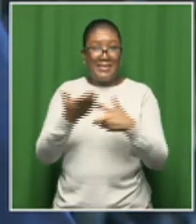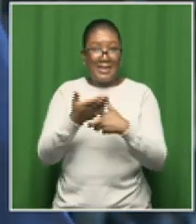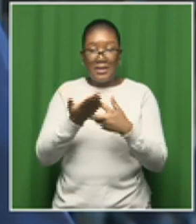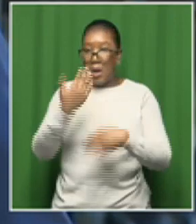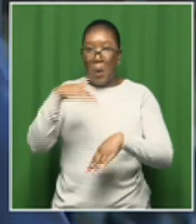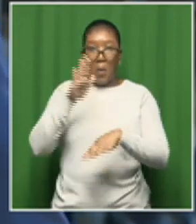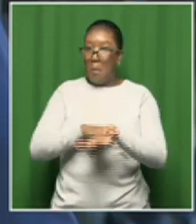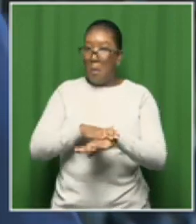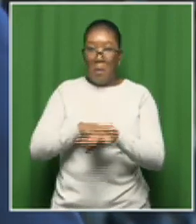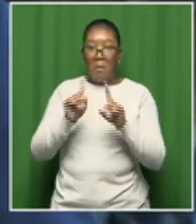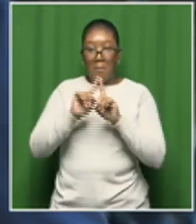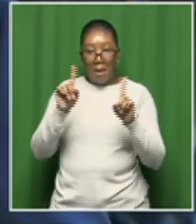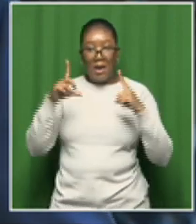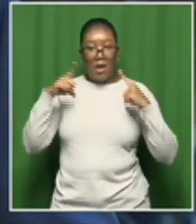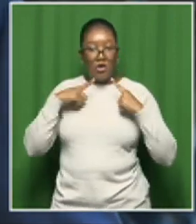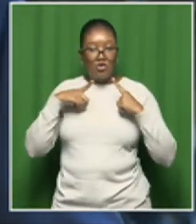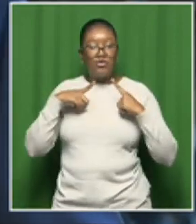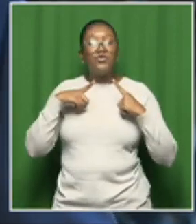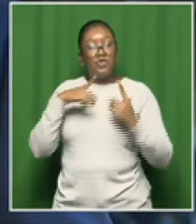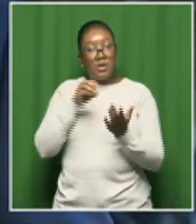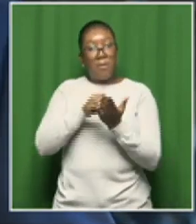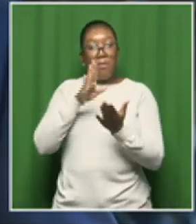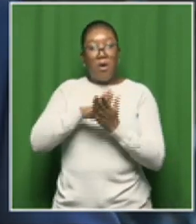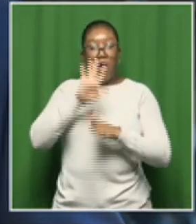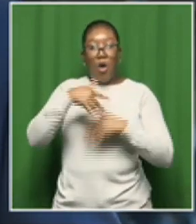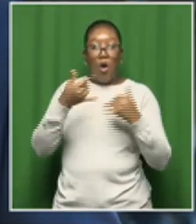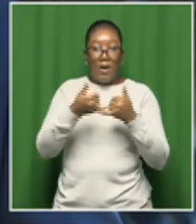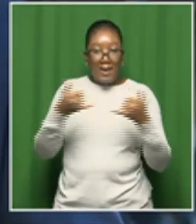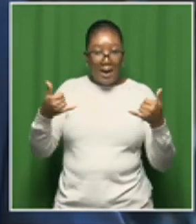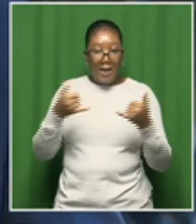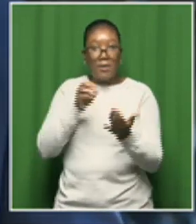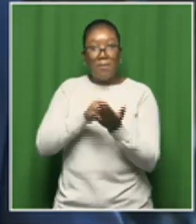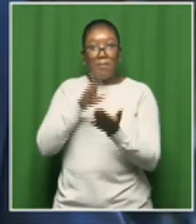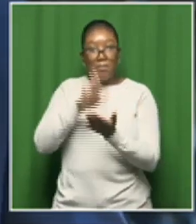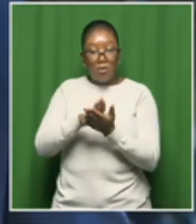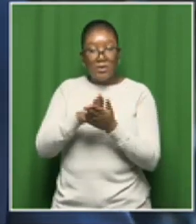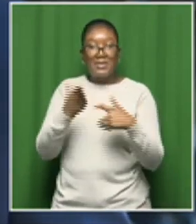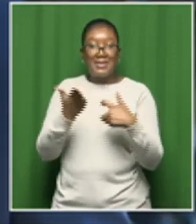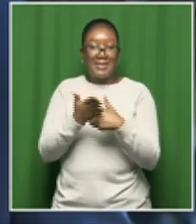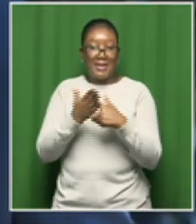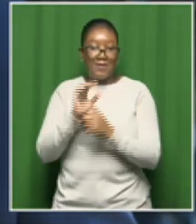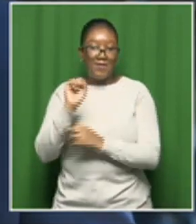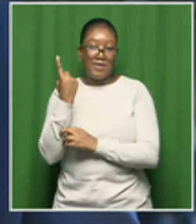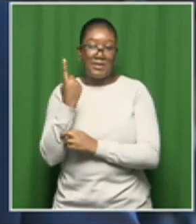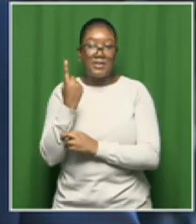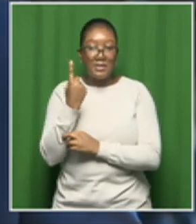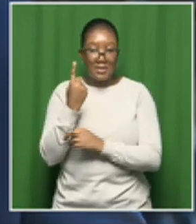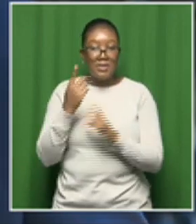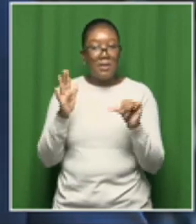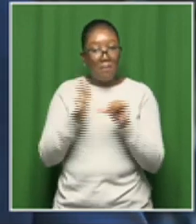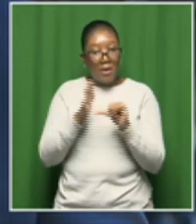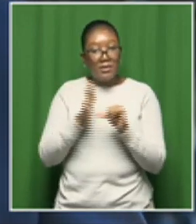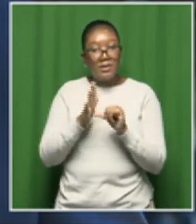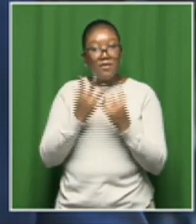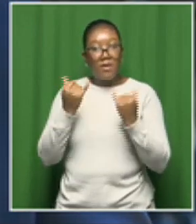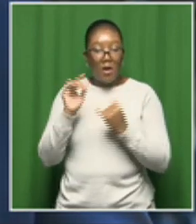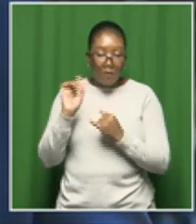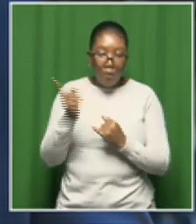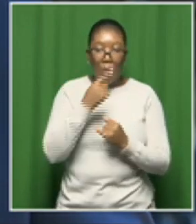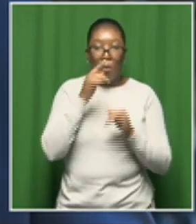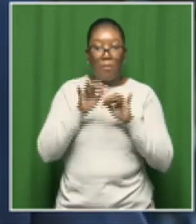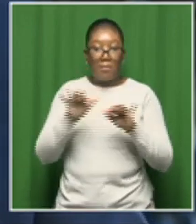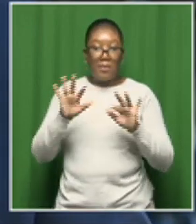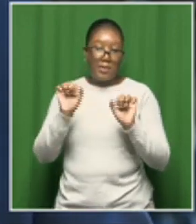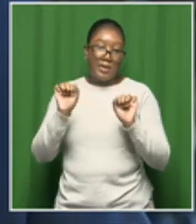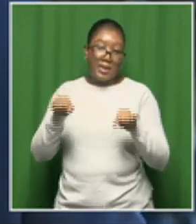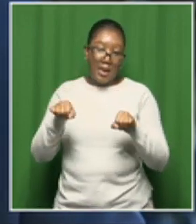that work? Right, correct. Online and online only. So you know for a fact, we keep the numbers at a reasonable amount, so everybody gets an opportunity to